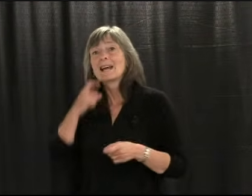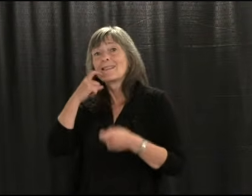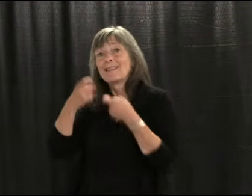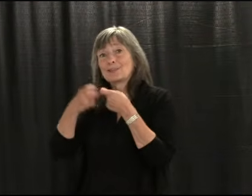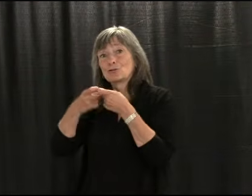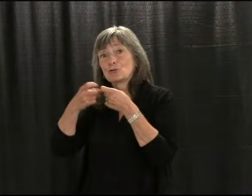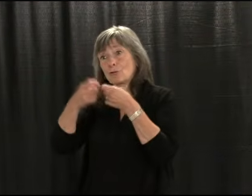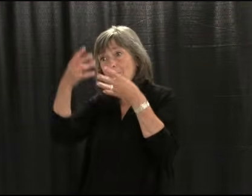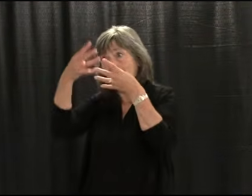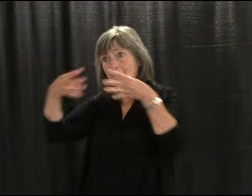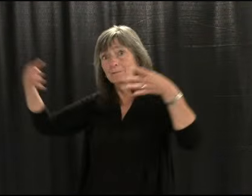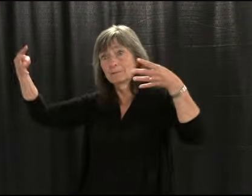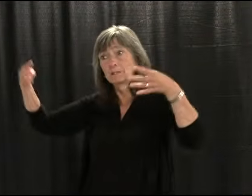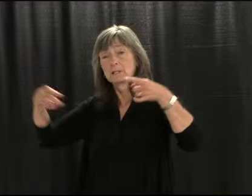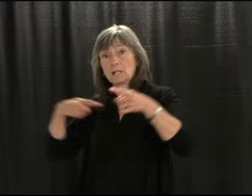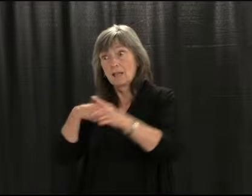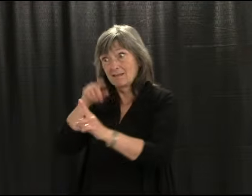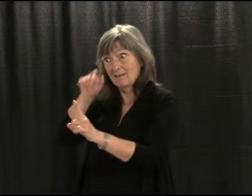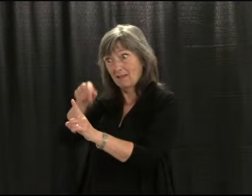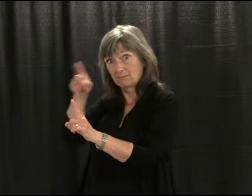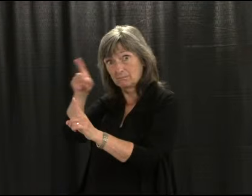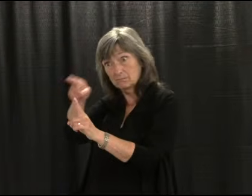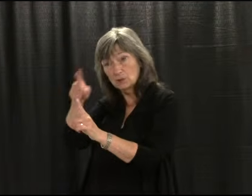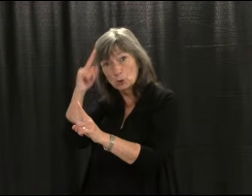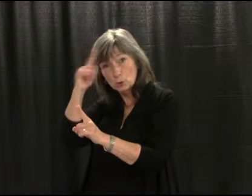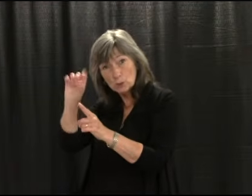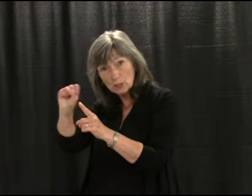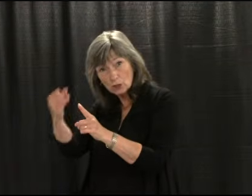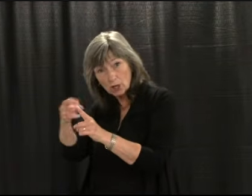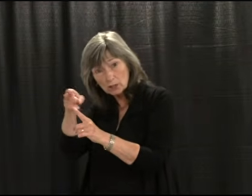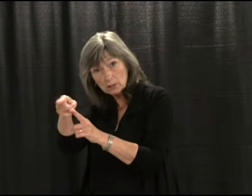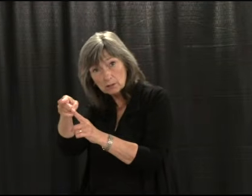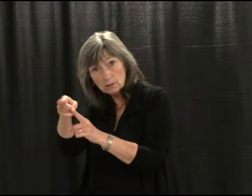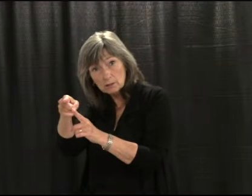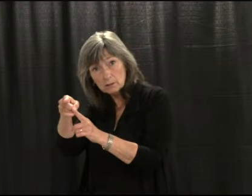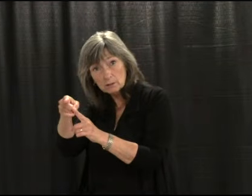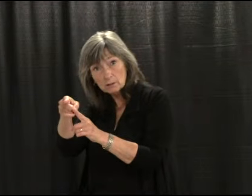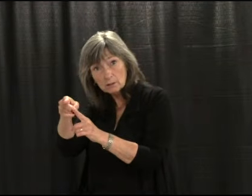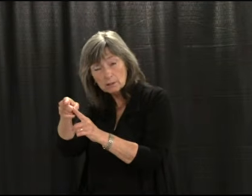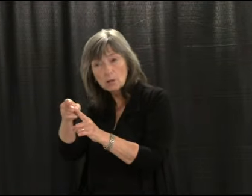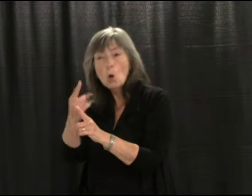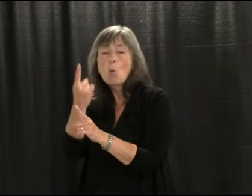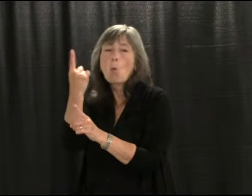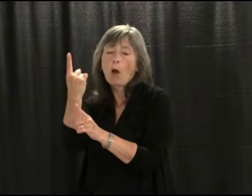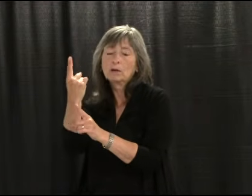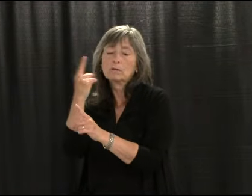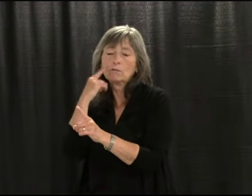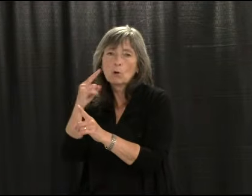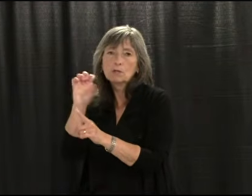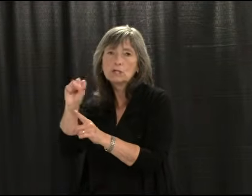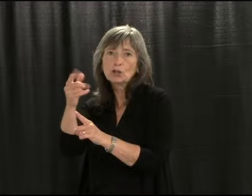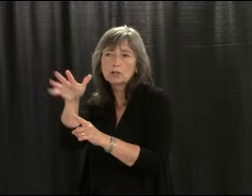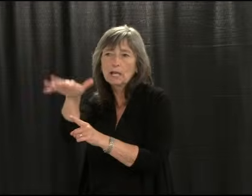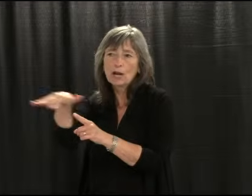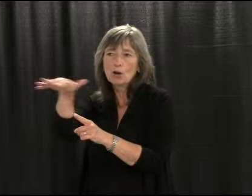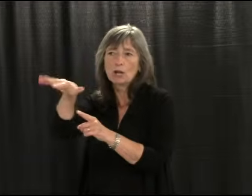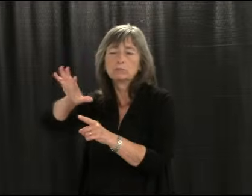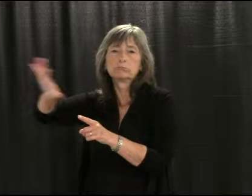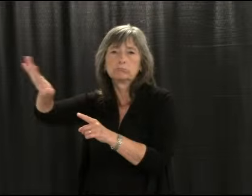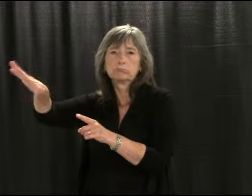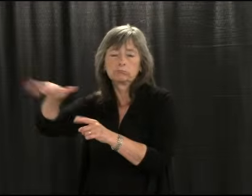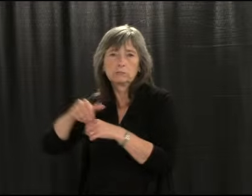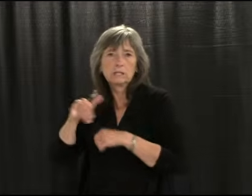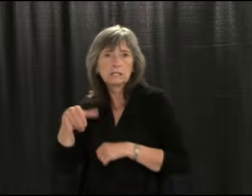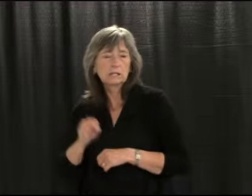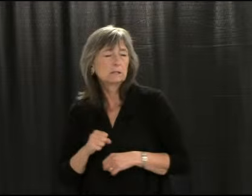lines, that's the main power line going into the city, if I'm not mistaken. That is one of the power lines for sure going into that part of the city, yeah.